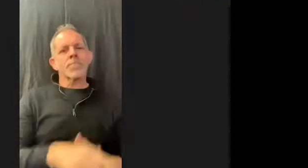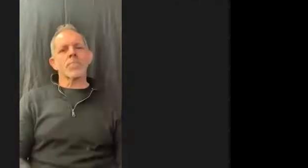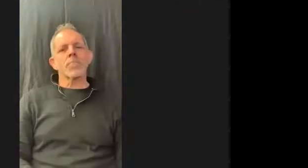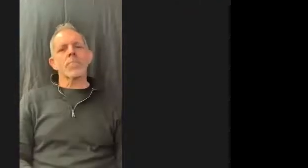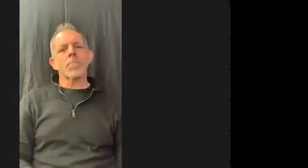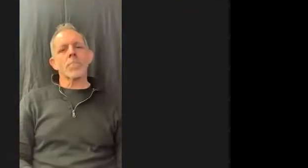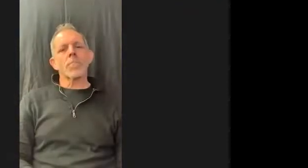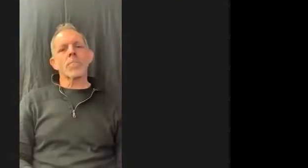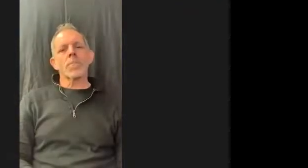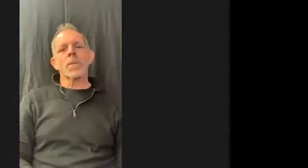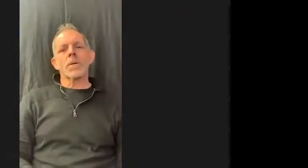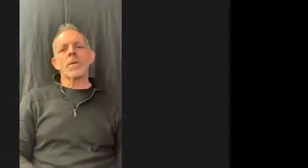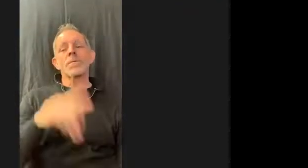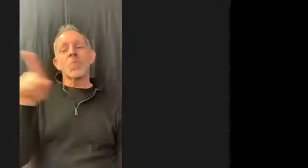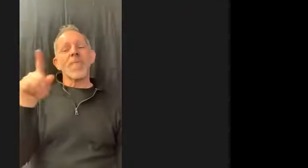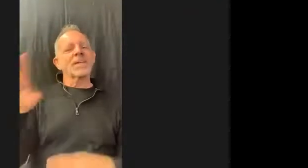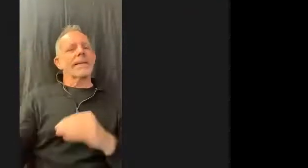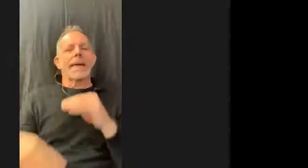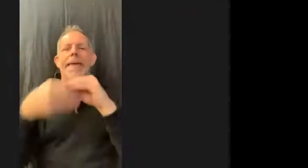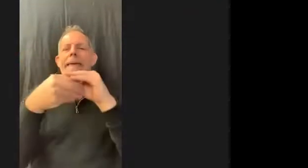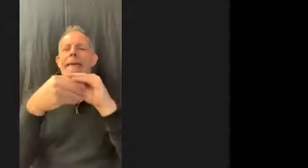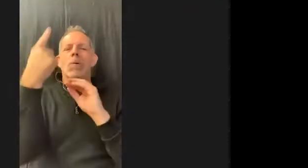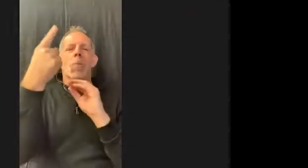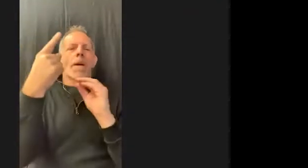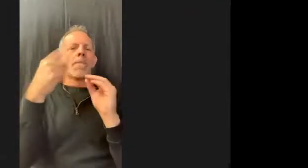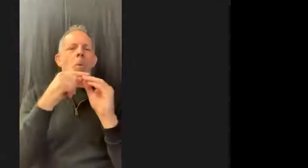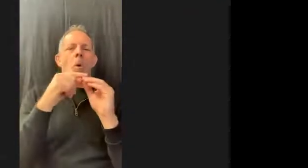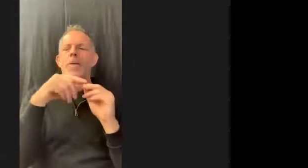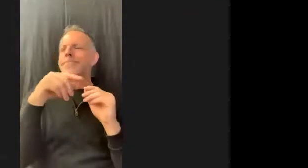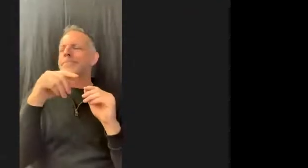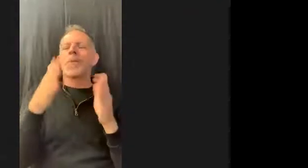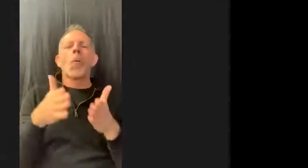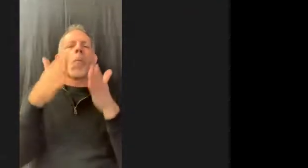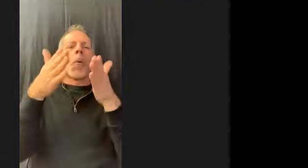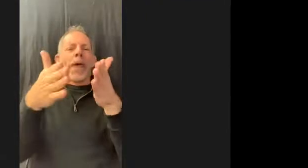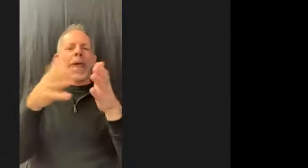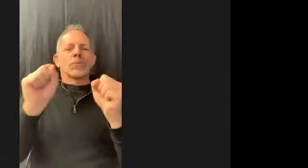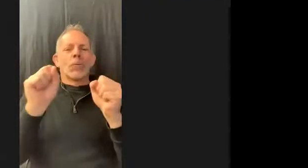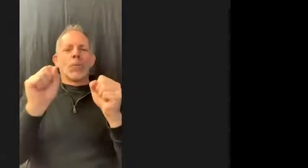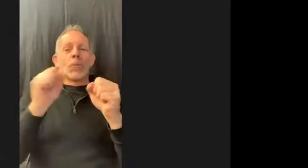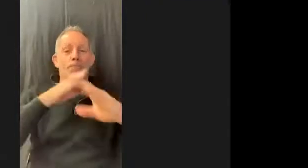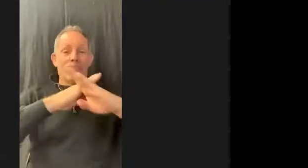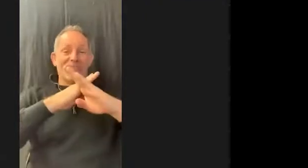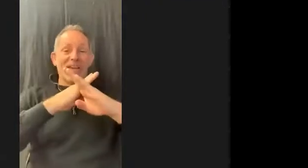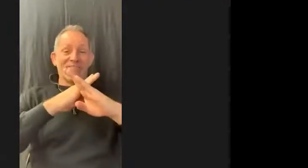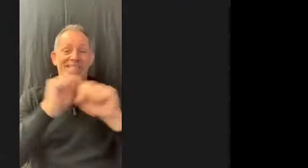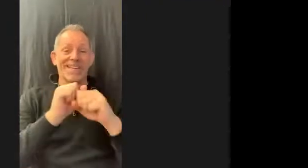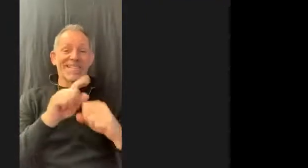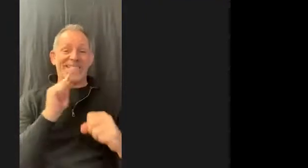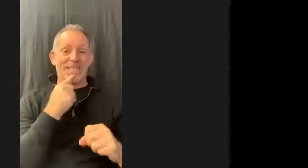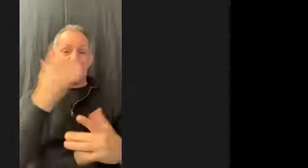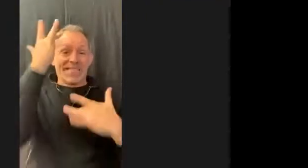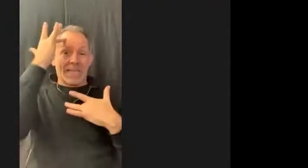FDA handles this and what recommendations come forth for its use